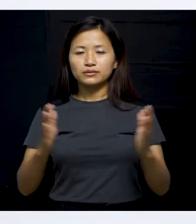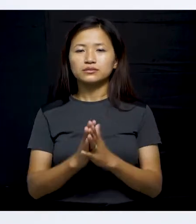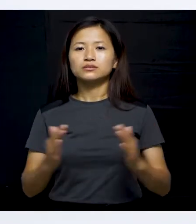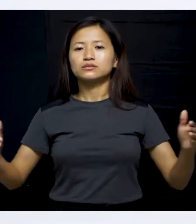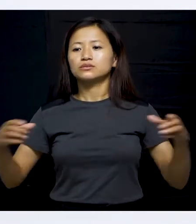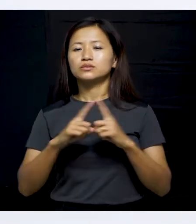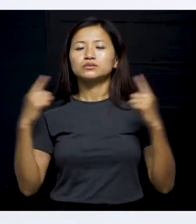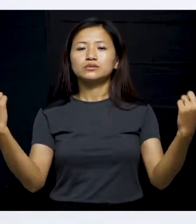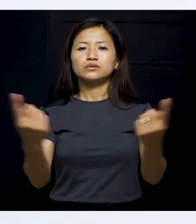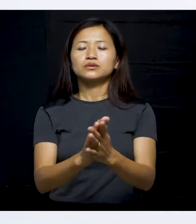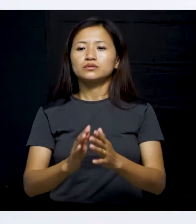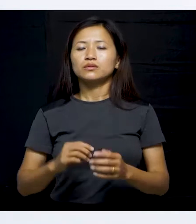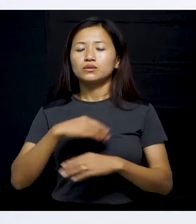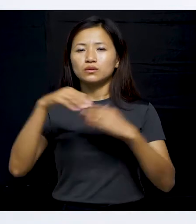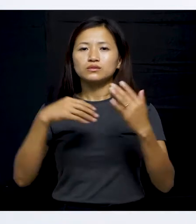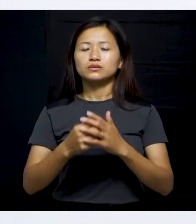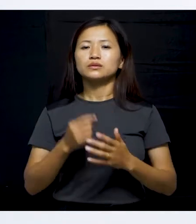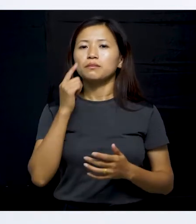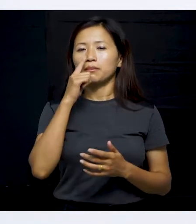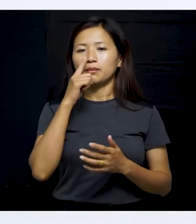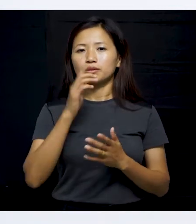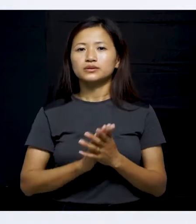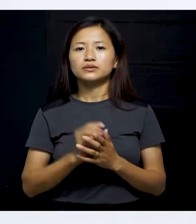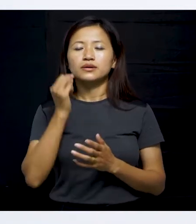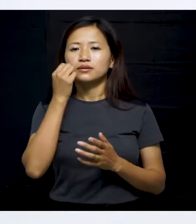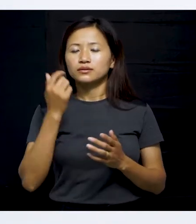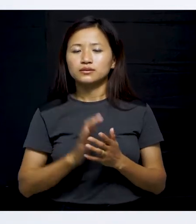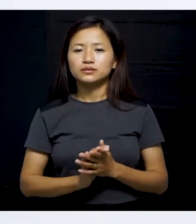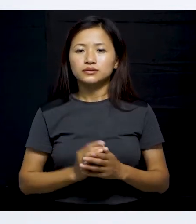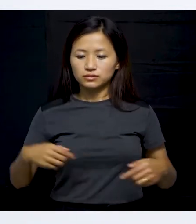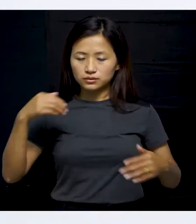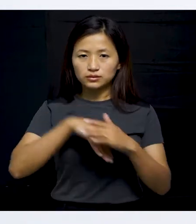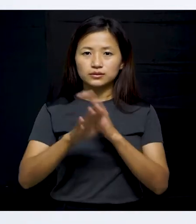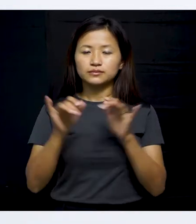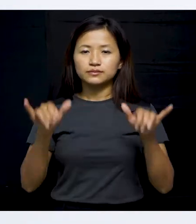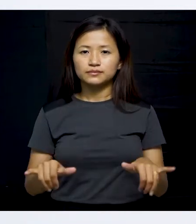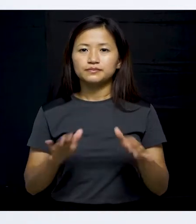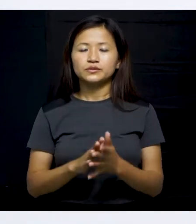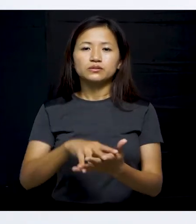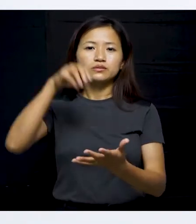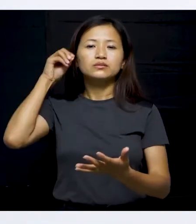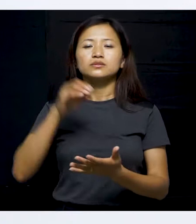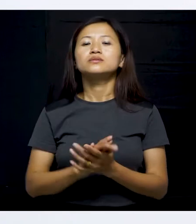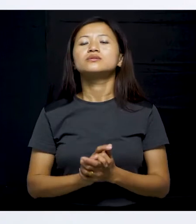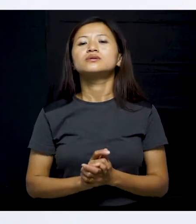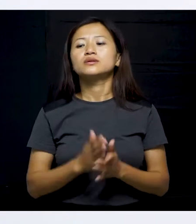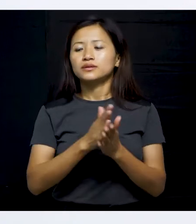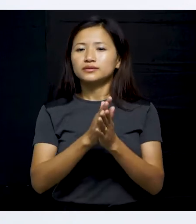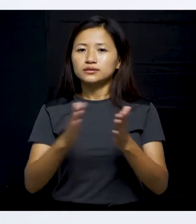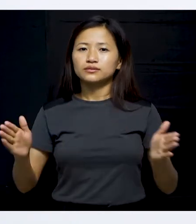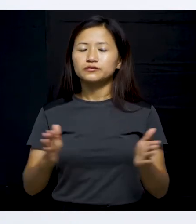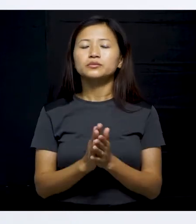girls, they used to stay there and learn these things. So there is different Morung, separate Morung for the boys, and there's separate Morung for